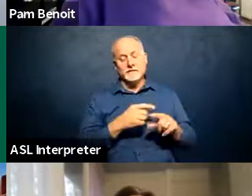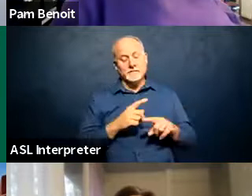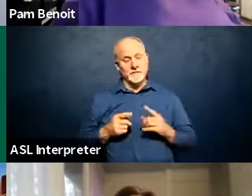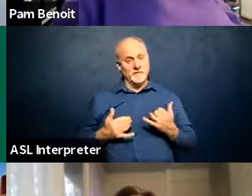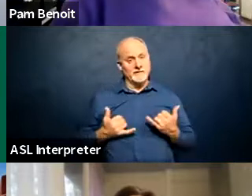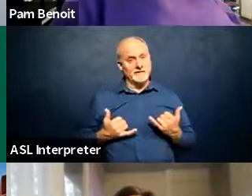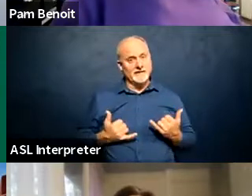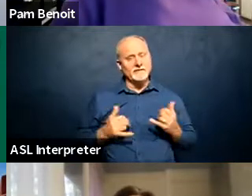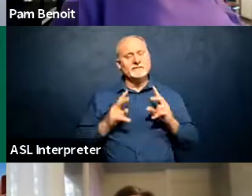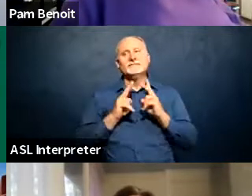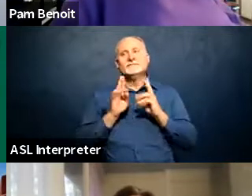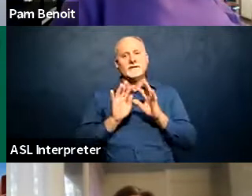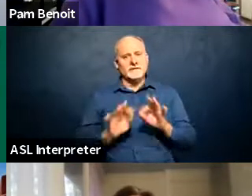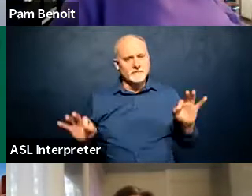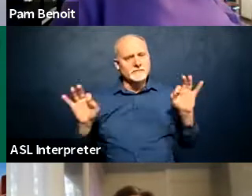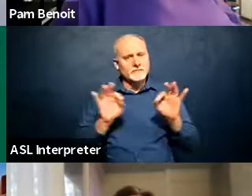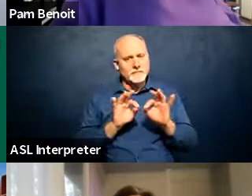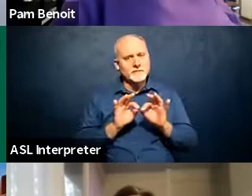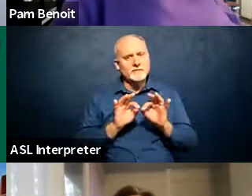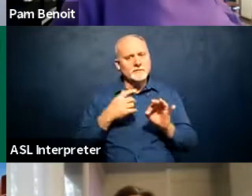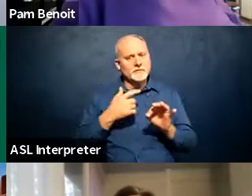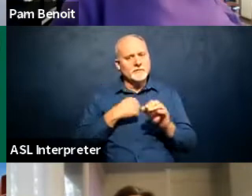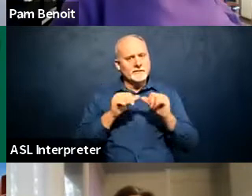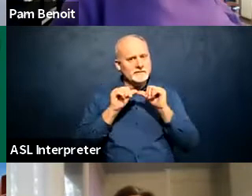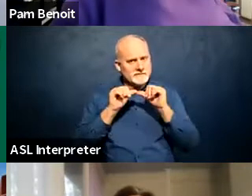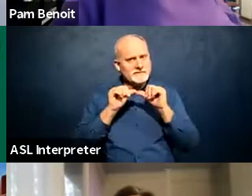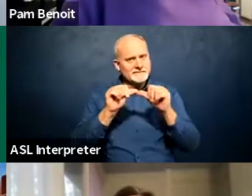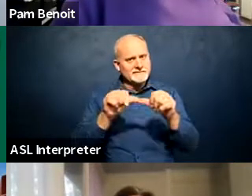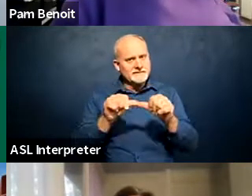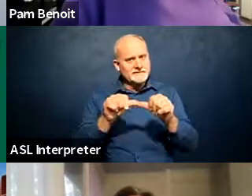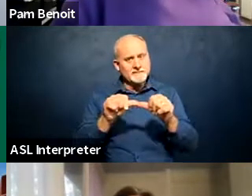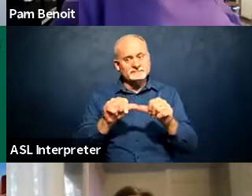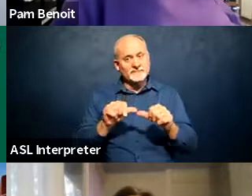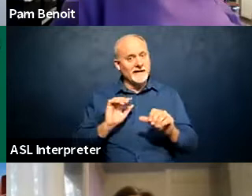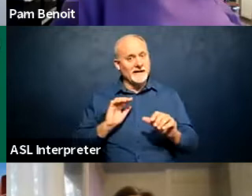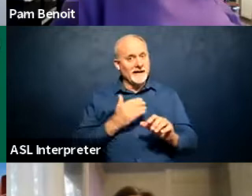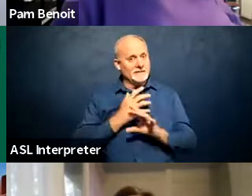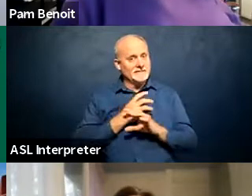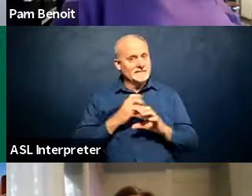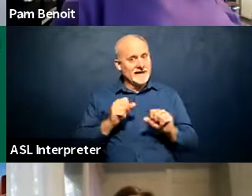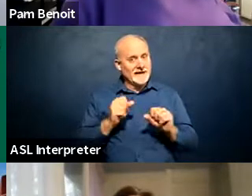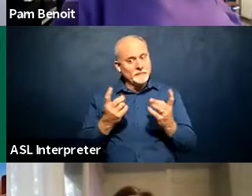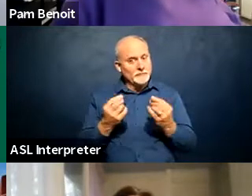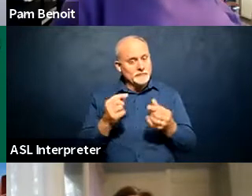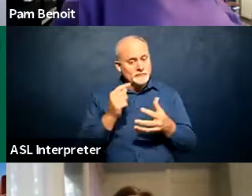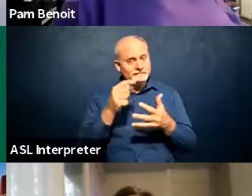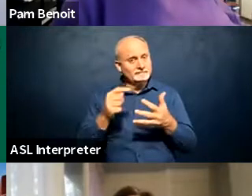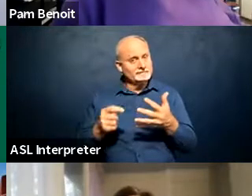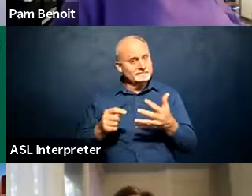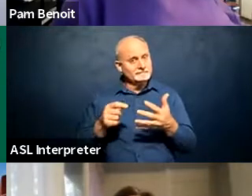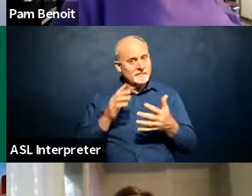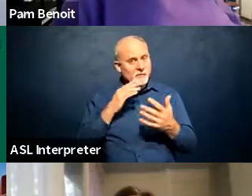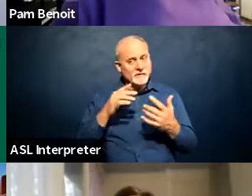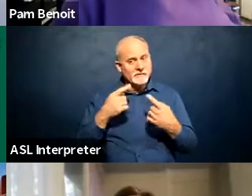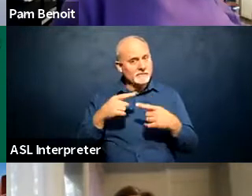time, it's critically important that we continue the known safety measures that we know work and will prevent